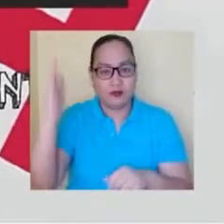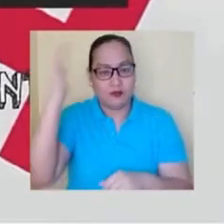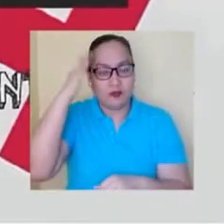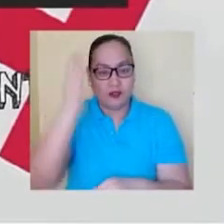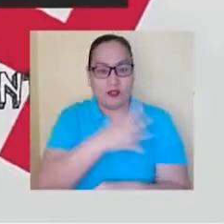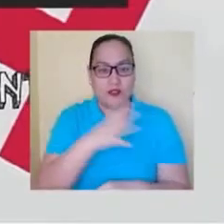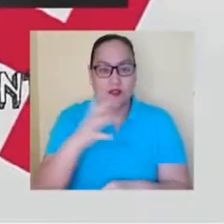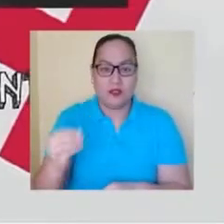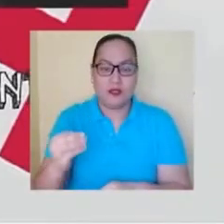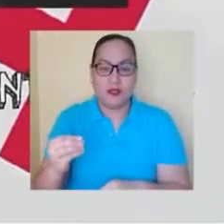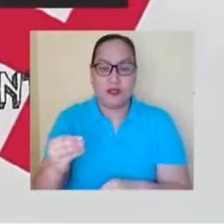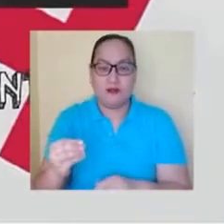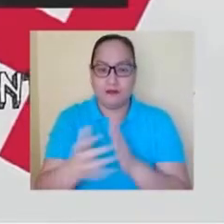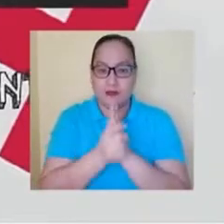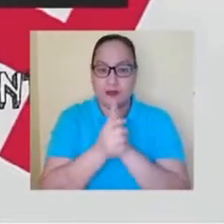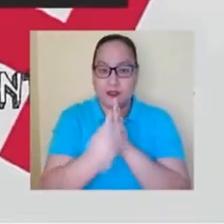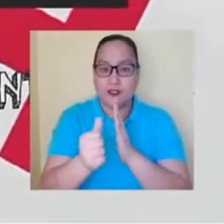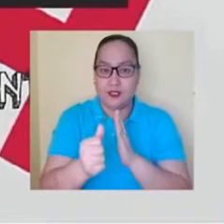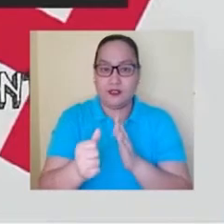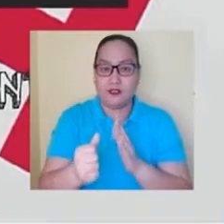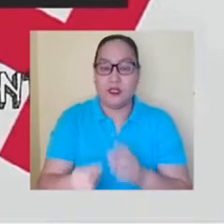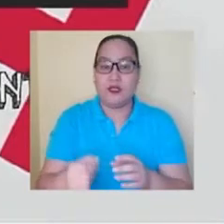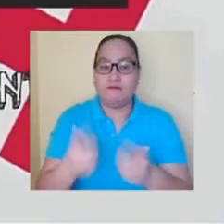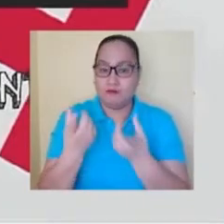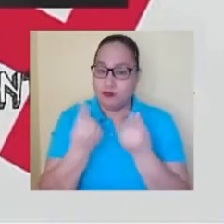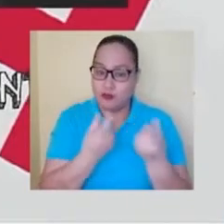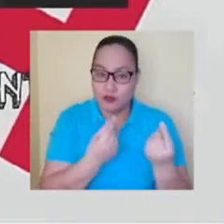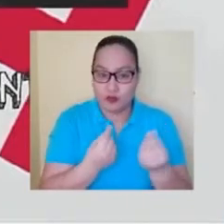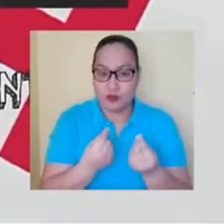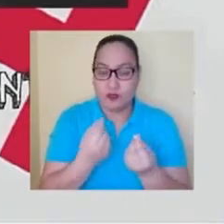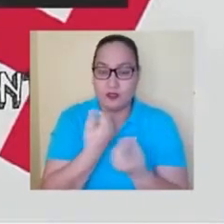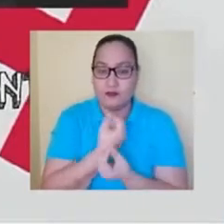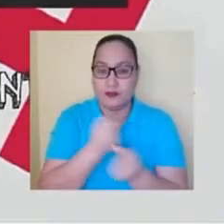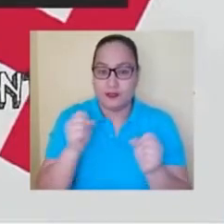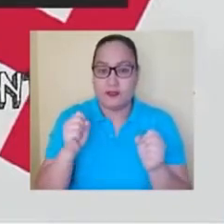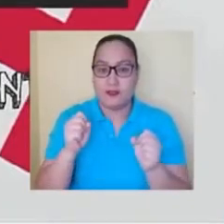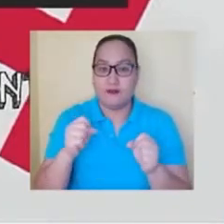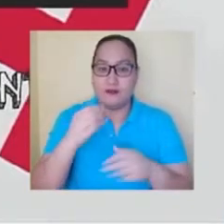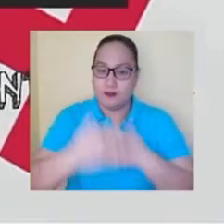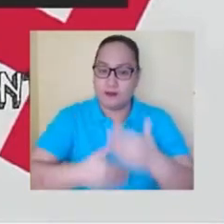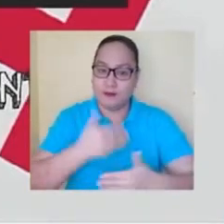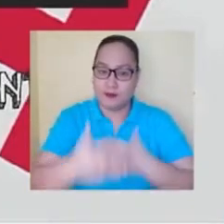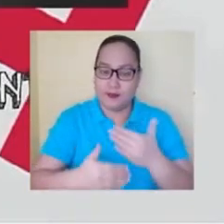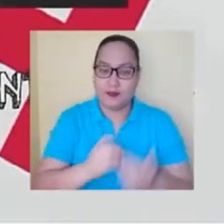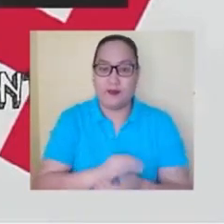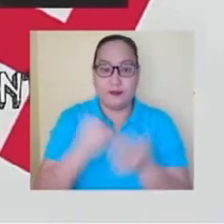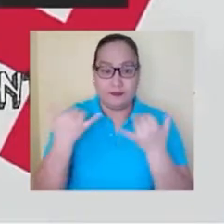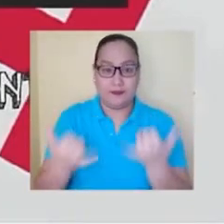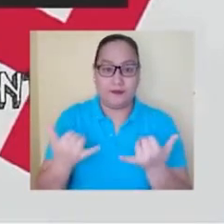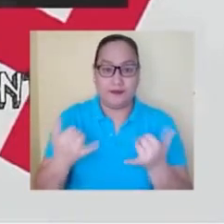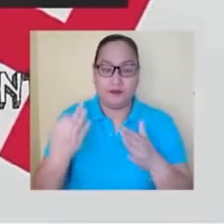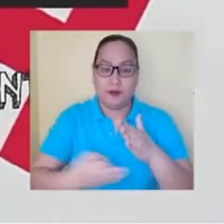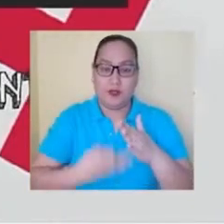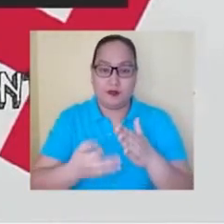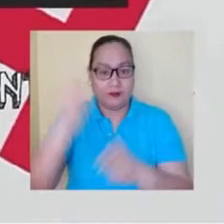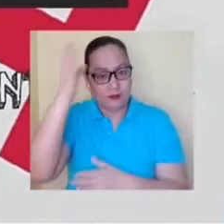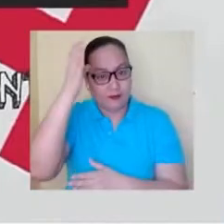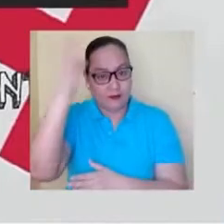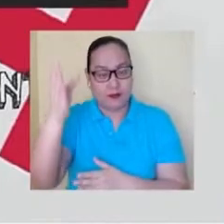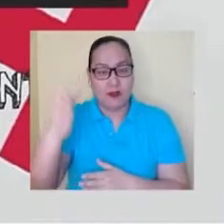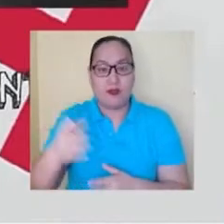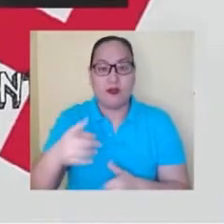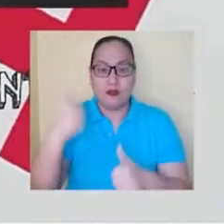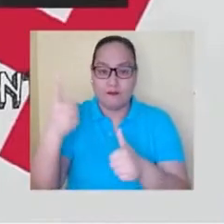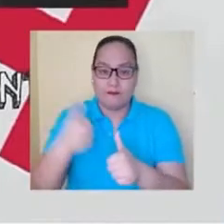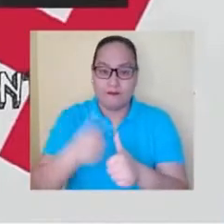appropriate first aid procedures. Today, we are going to discuss the fundamental concepts of first